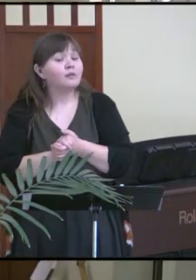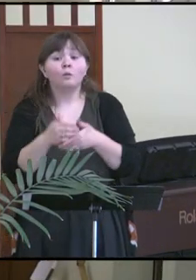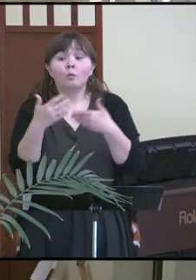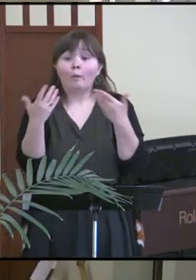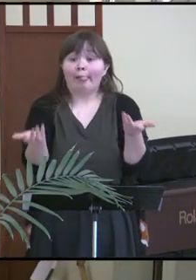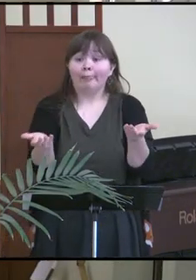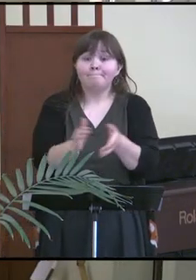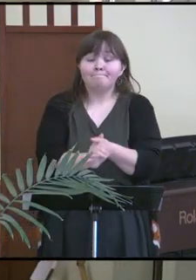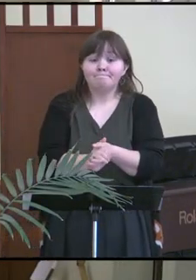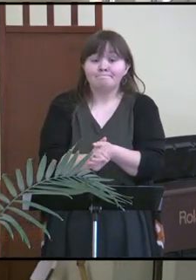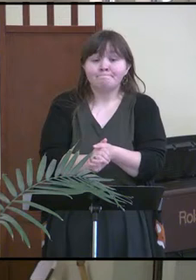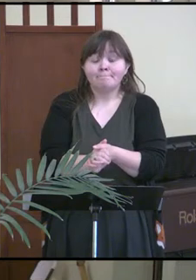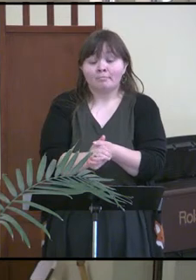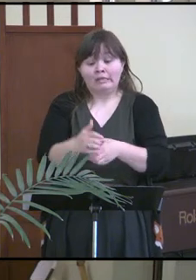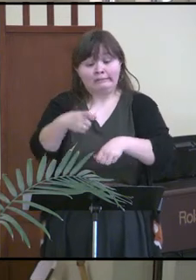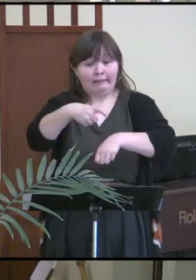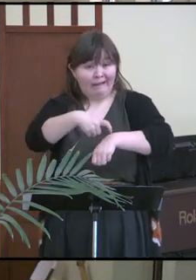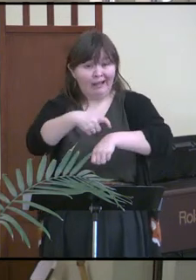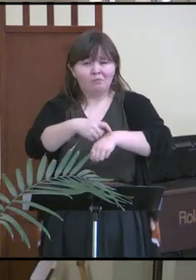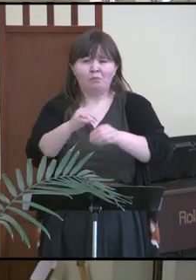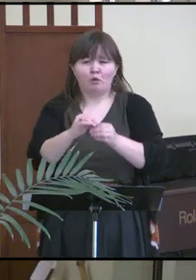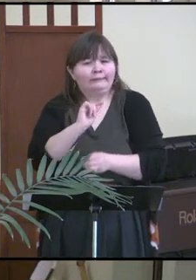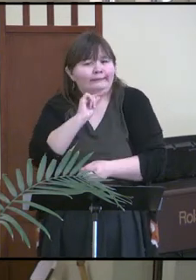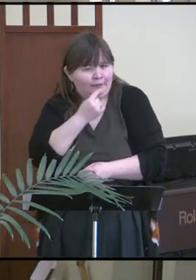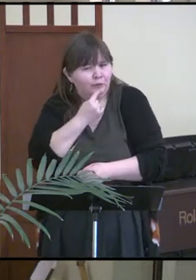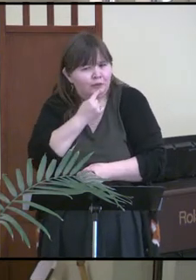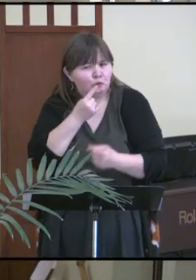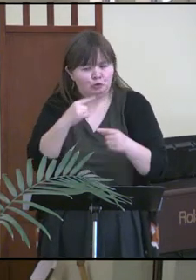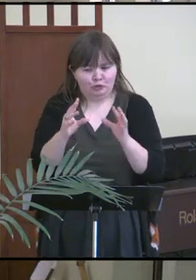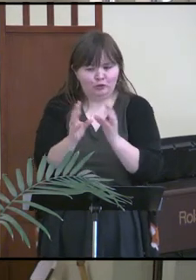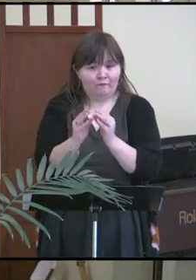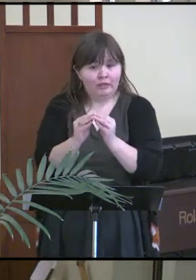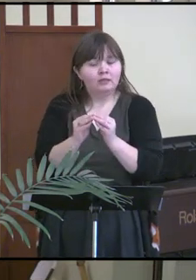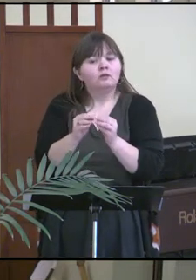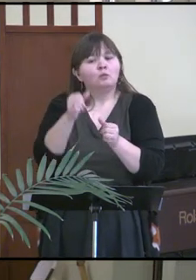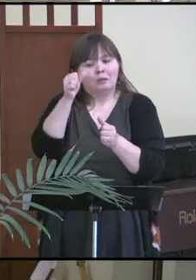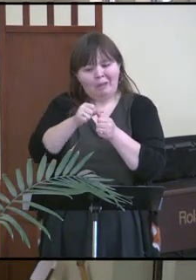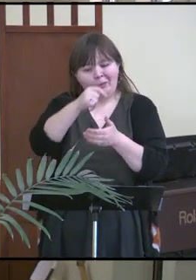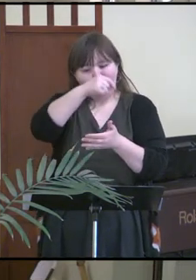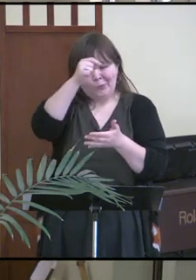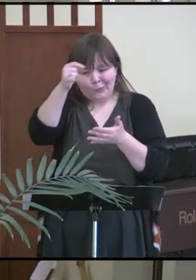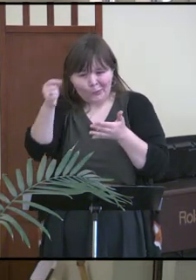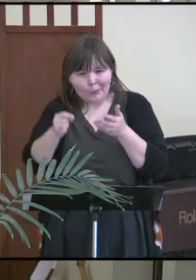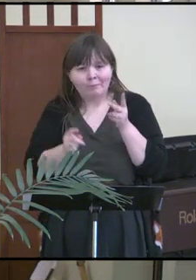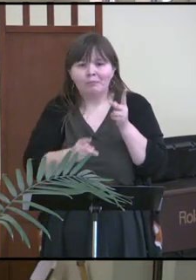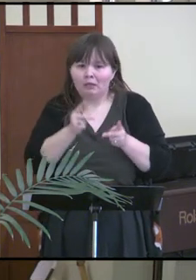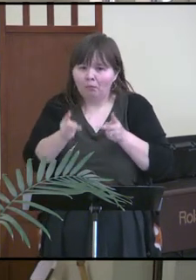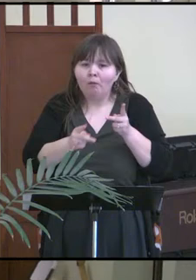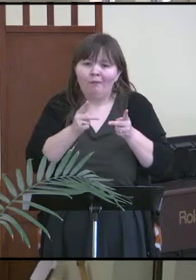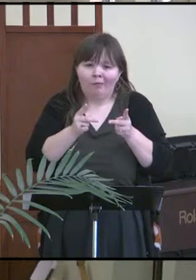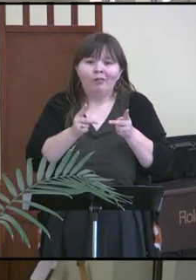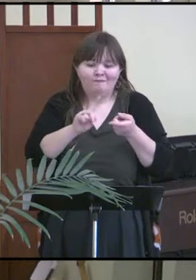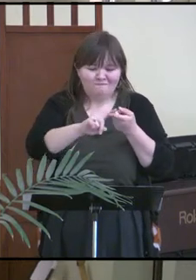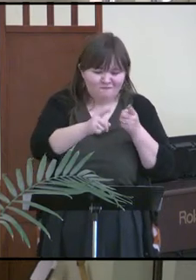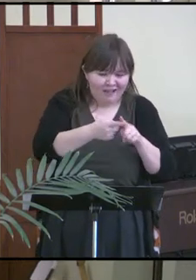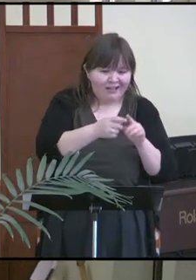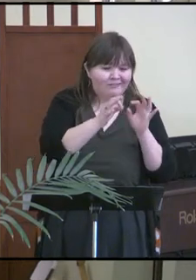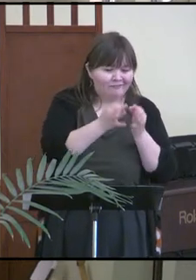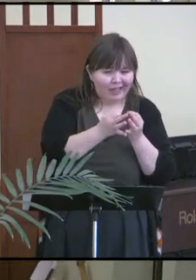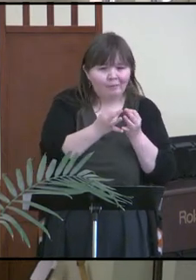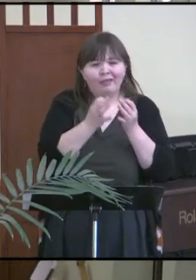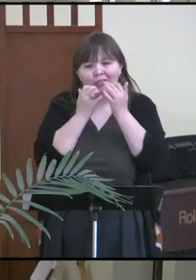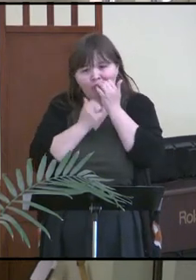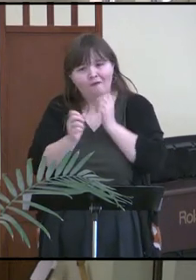Well, now we come to a more serious time in our service where we remember our many of our Manito friends and